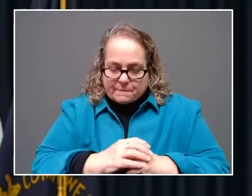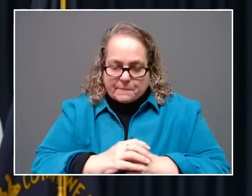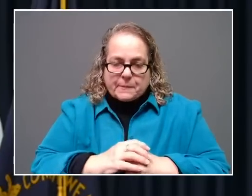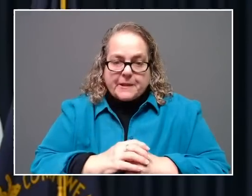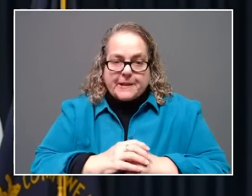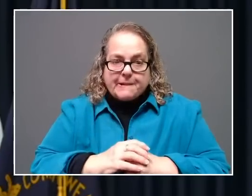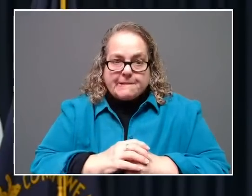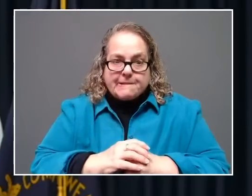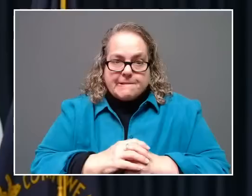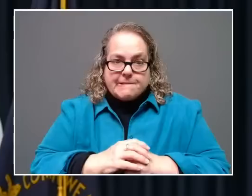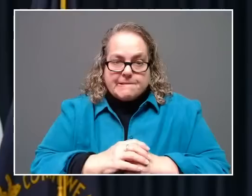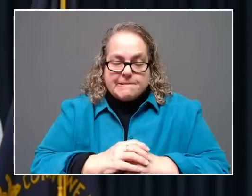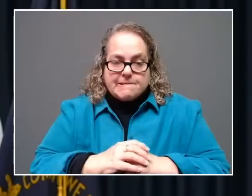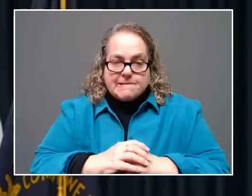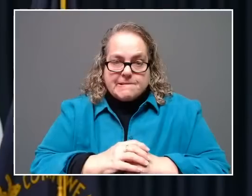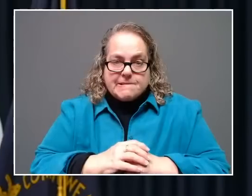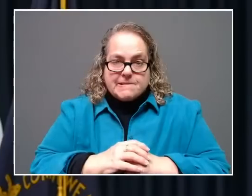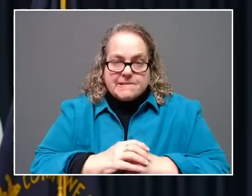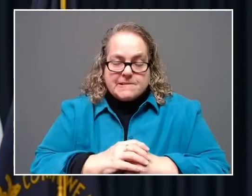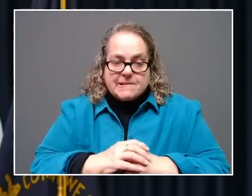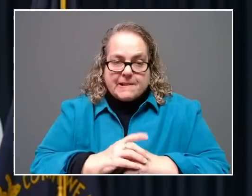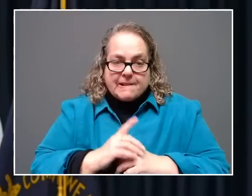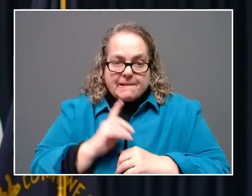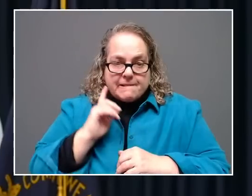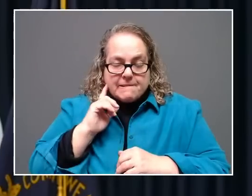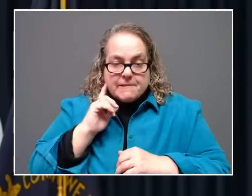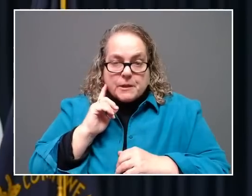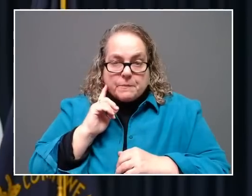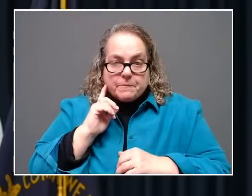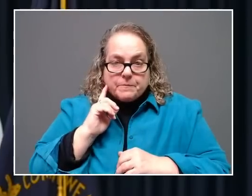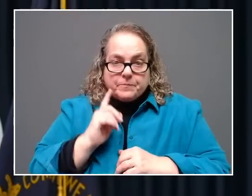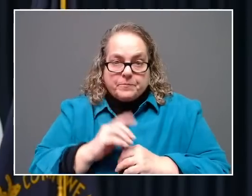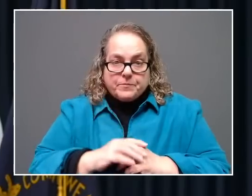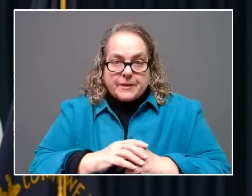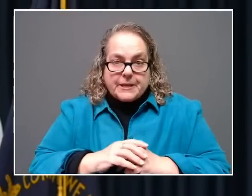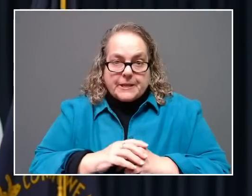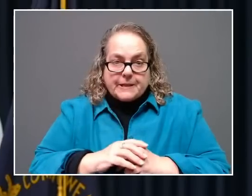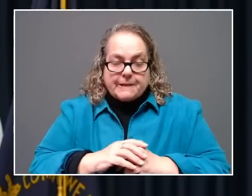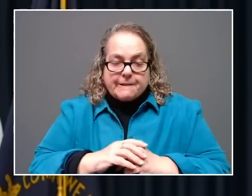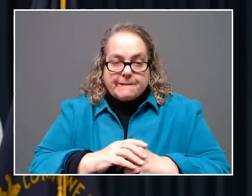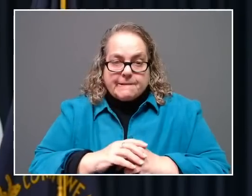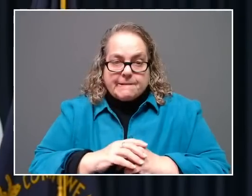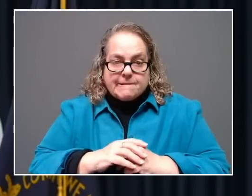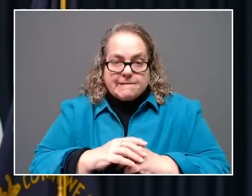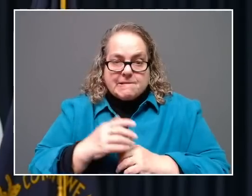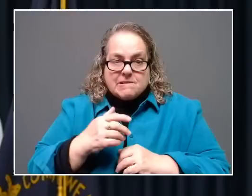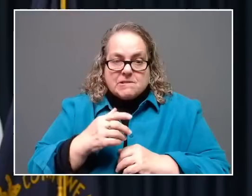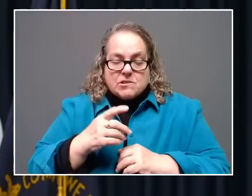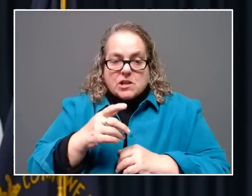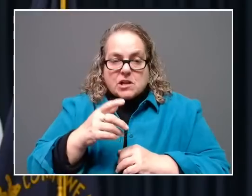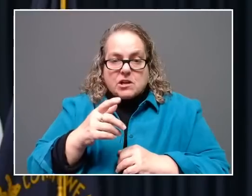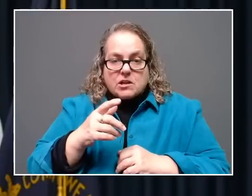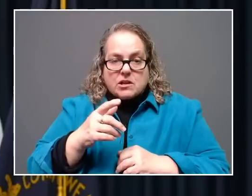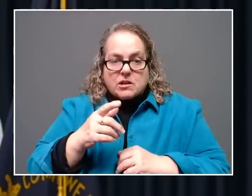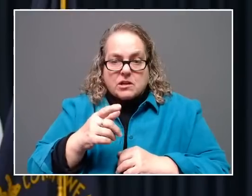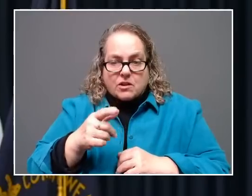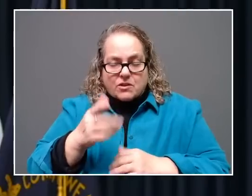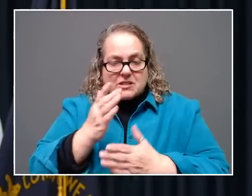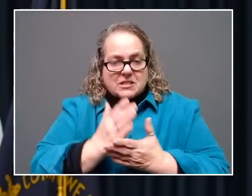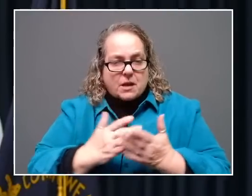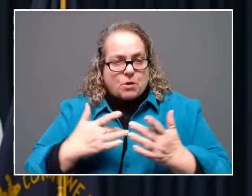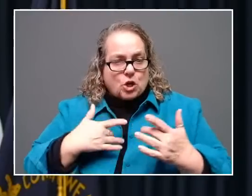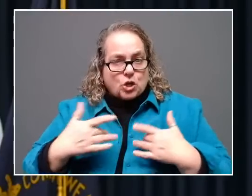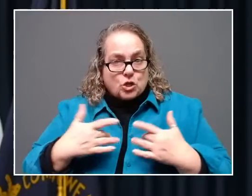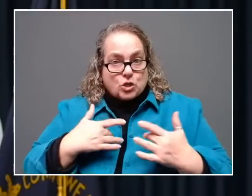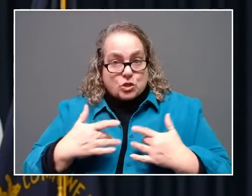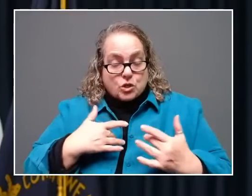going to stop. Talk about a little bit more about that change. And then also, there have been concerns, especially in my county,